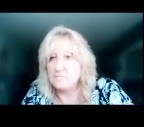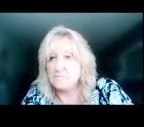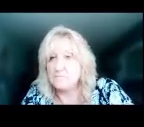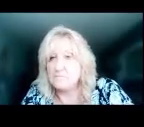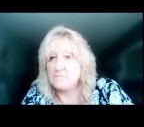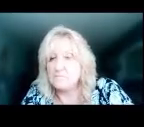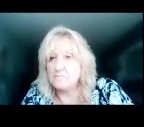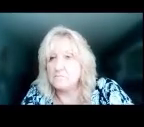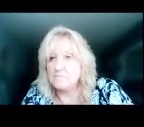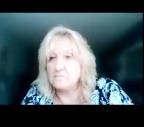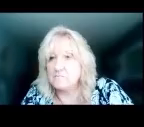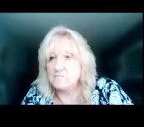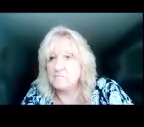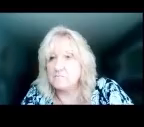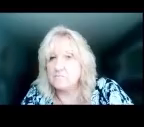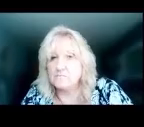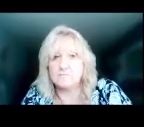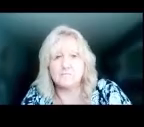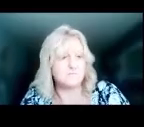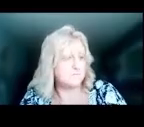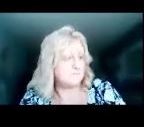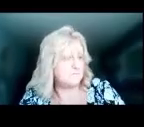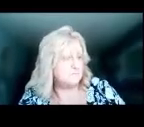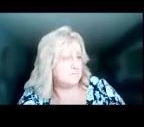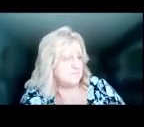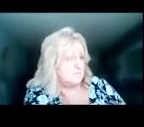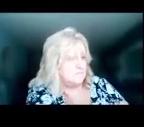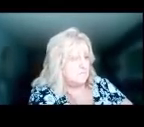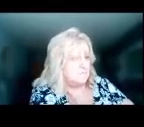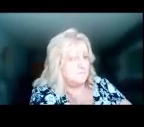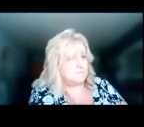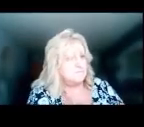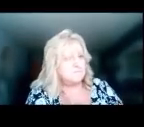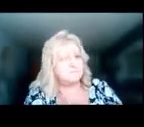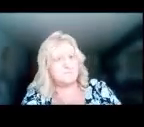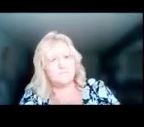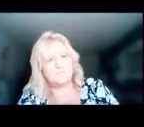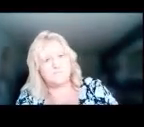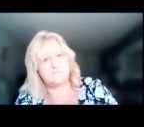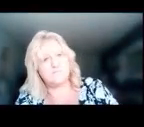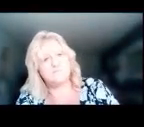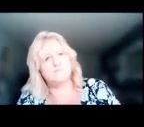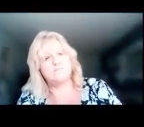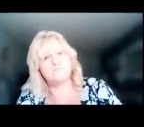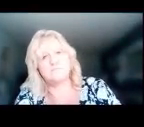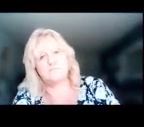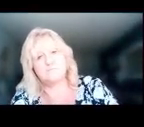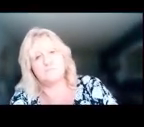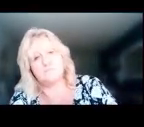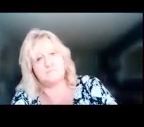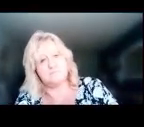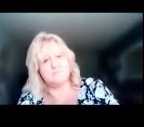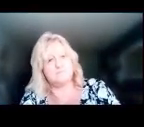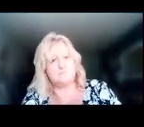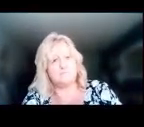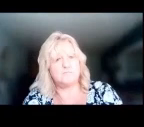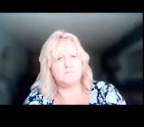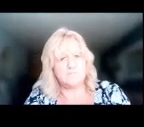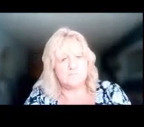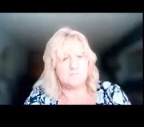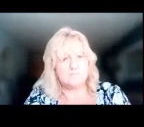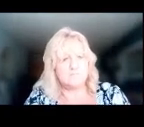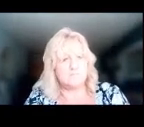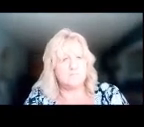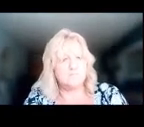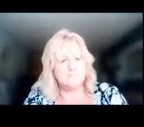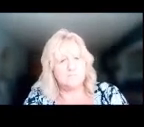well. So if you press the settings icon on top right of the keyboard, you can adjust the keyboard size in transparency to be